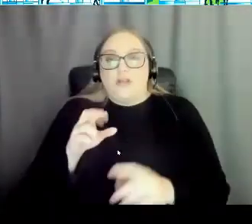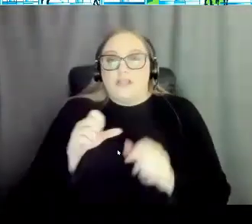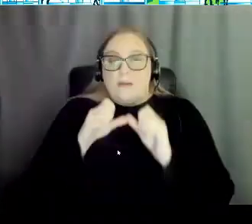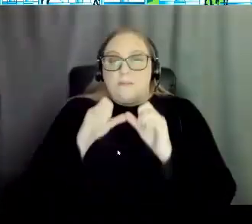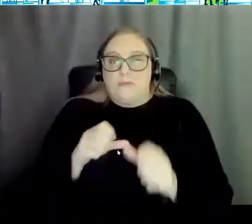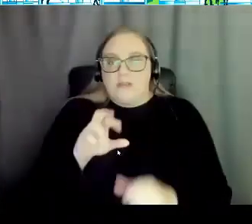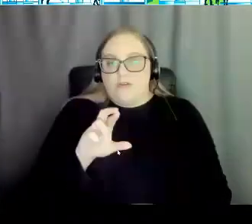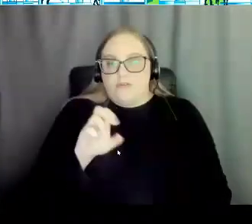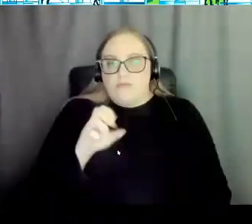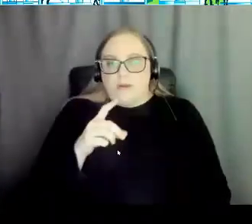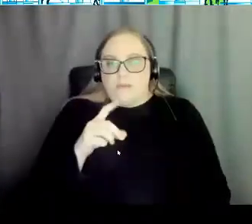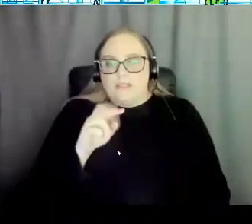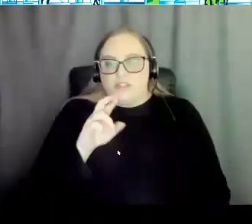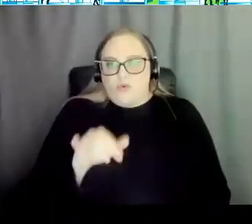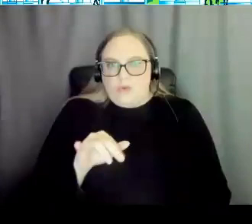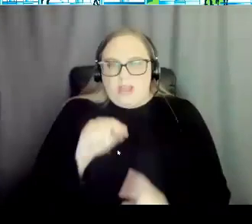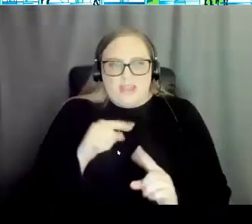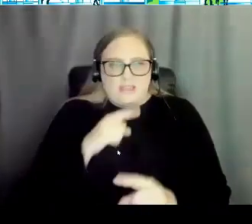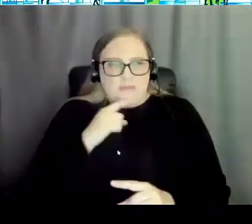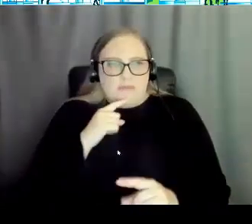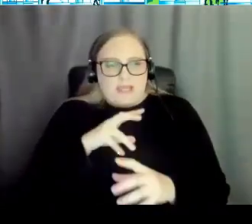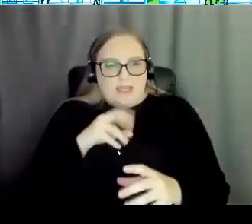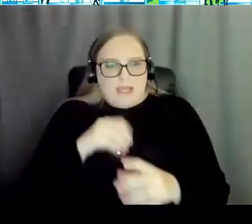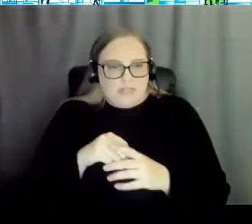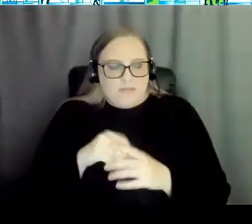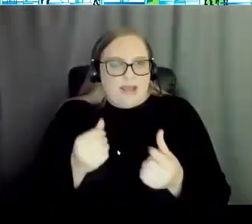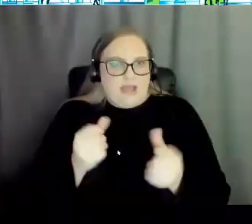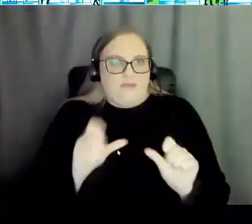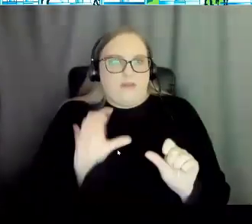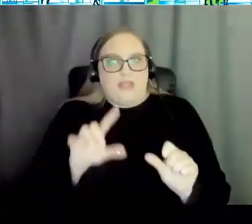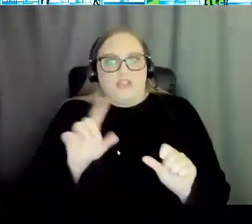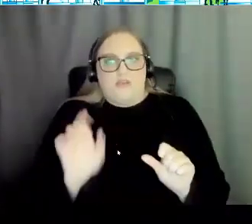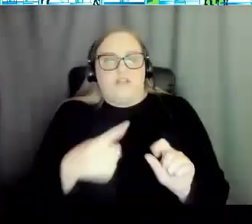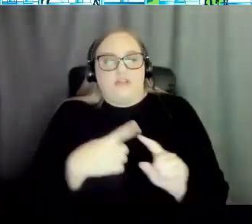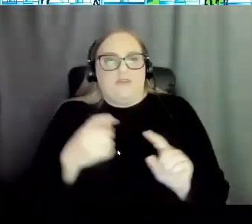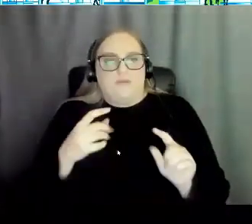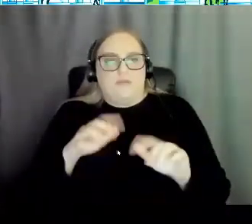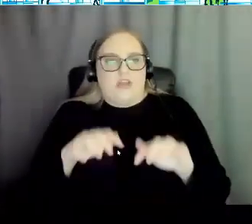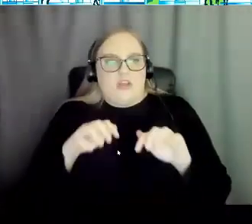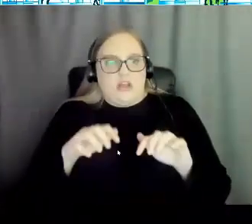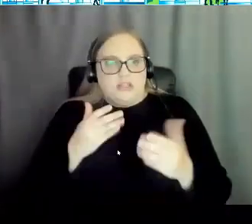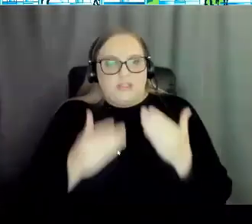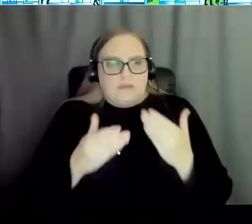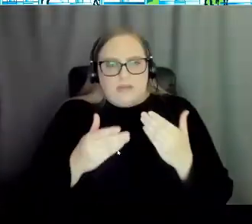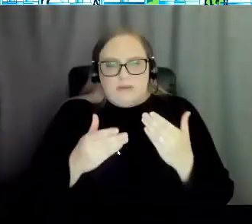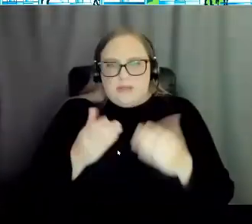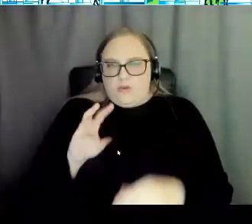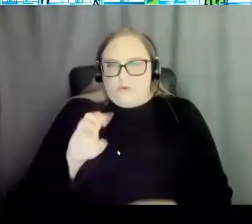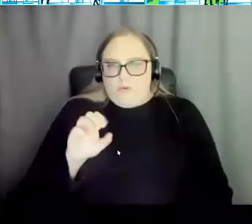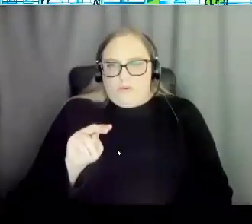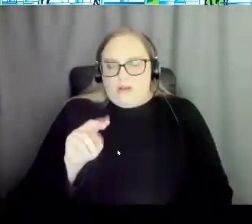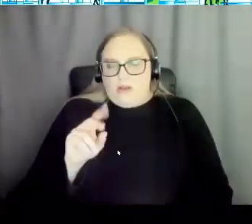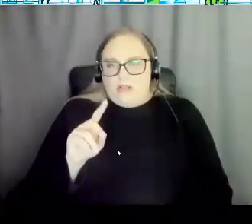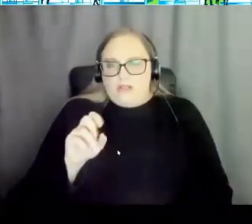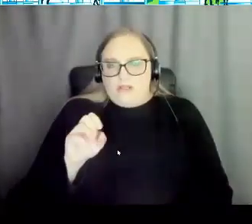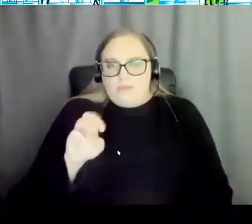this public engagement effort? That is a question from our online audience. And maybe Juan Uribe could be a good person to